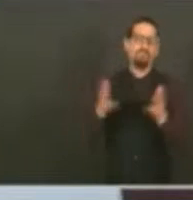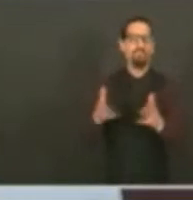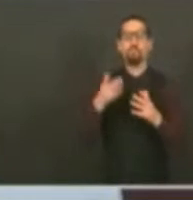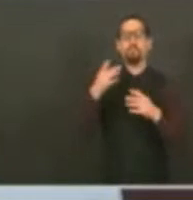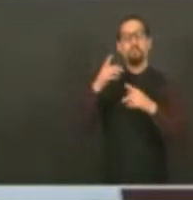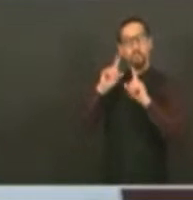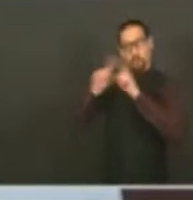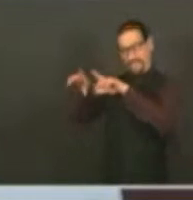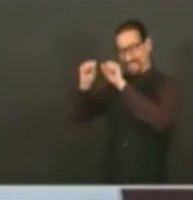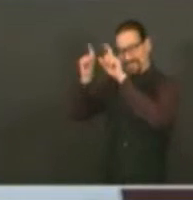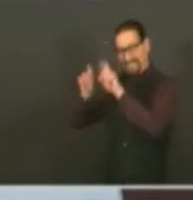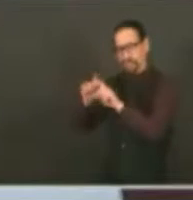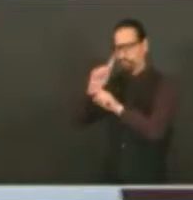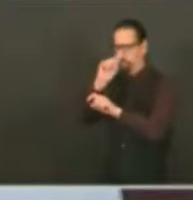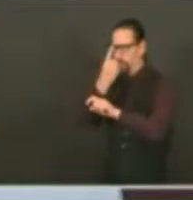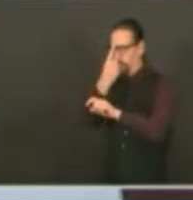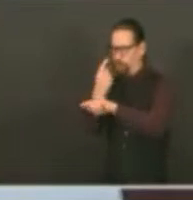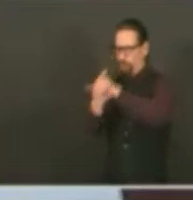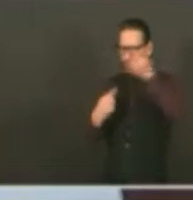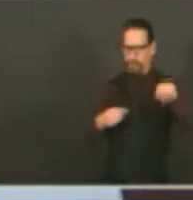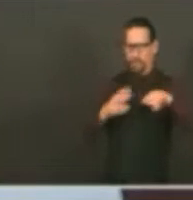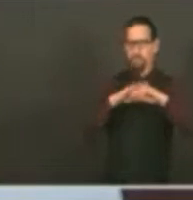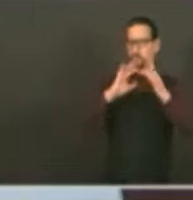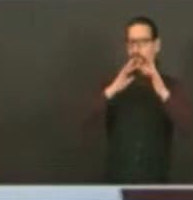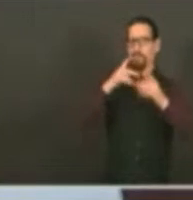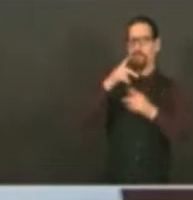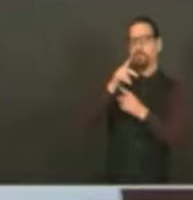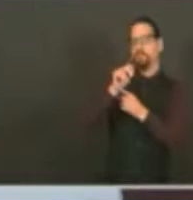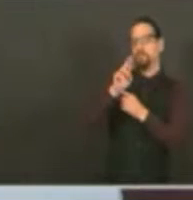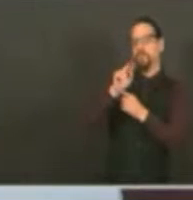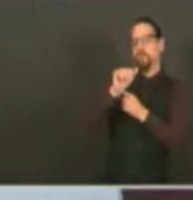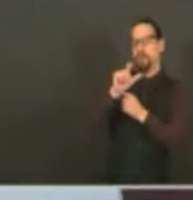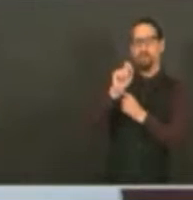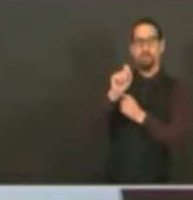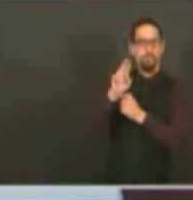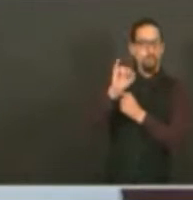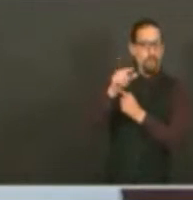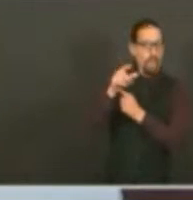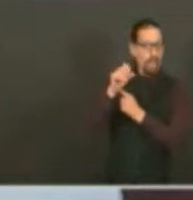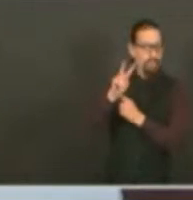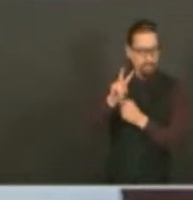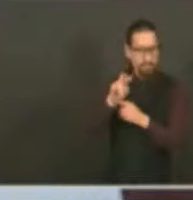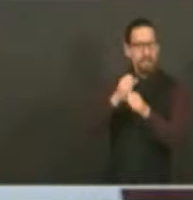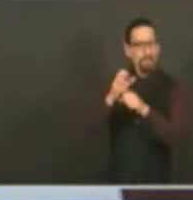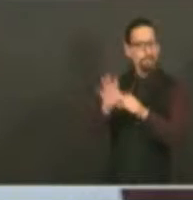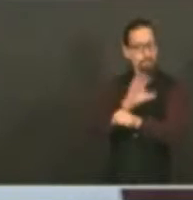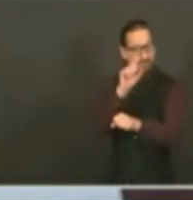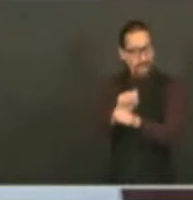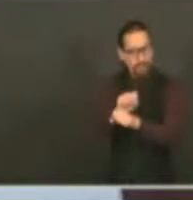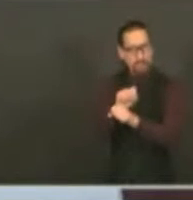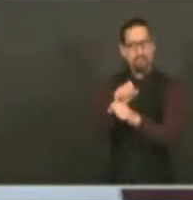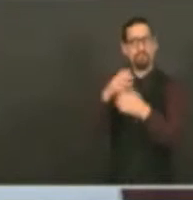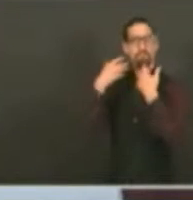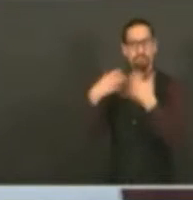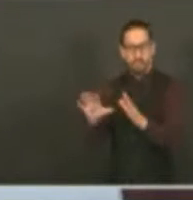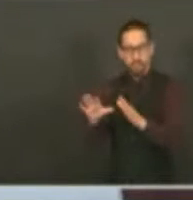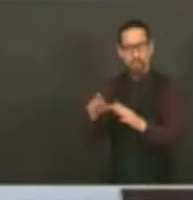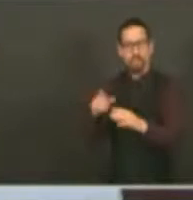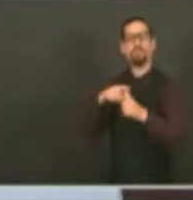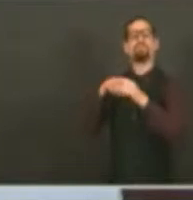portal.ri.gov. If you're already used to using the K through 12 hotline, keep using that, and that'll be